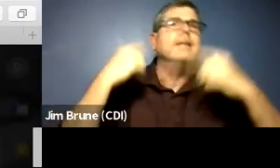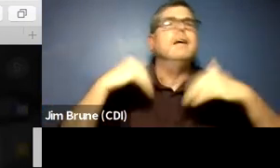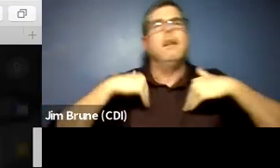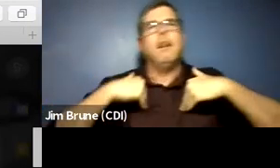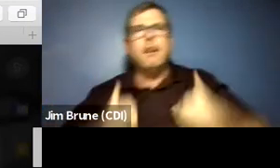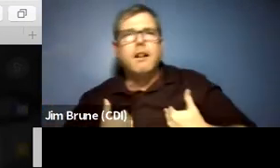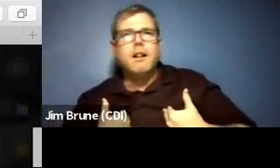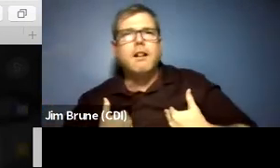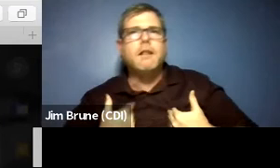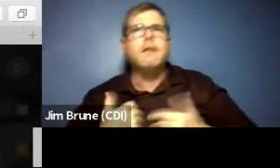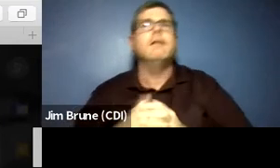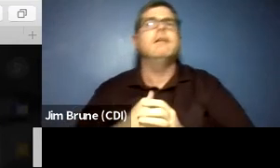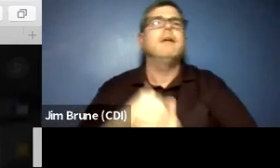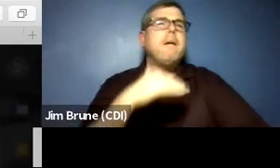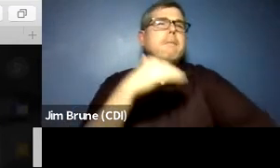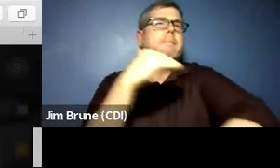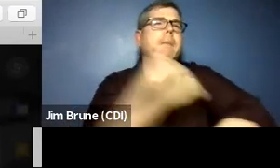muscle aches,